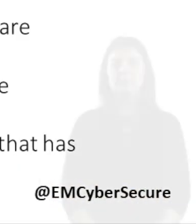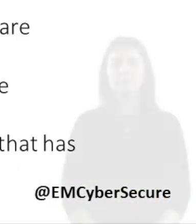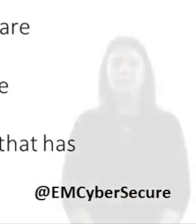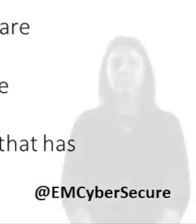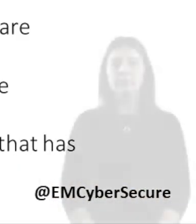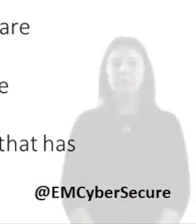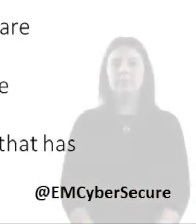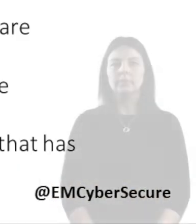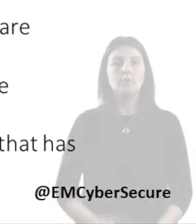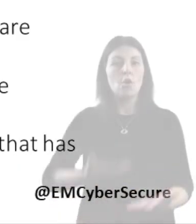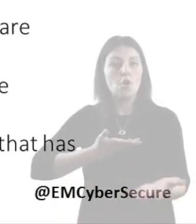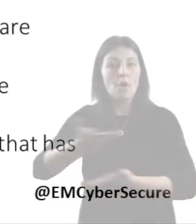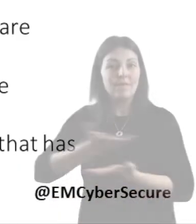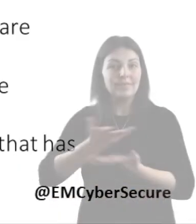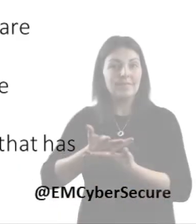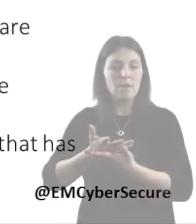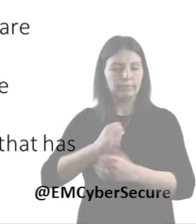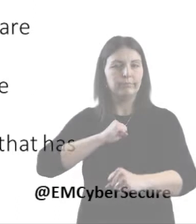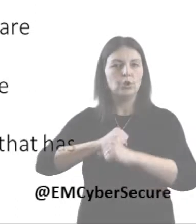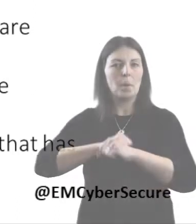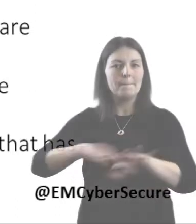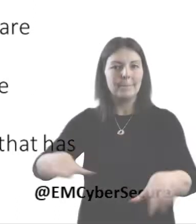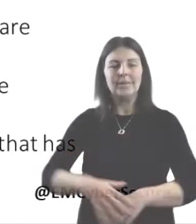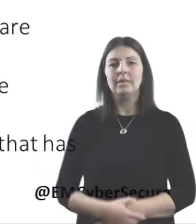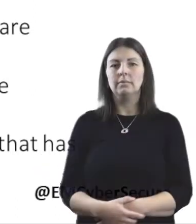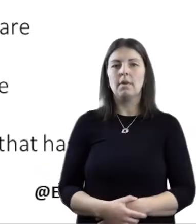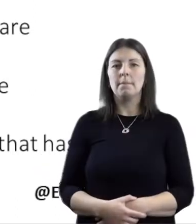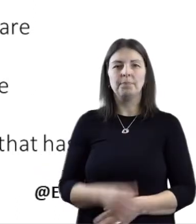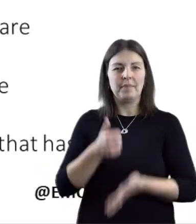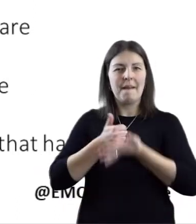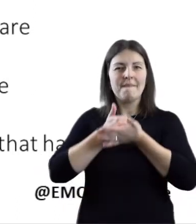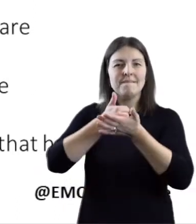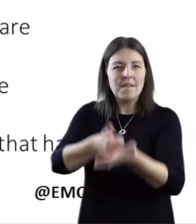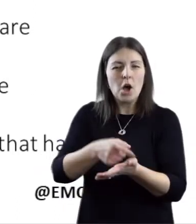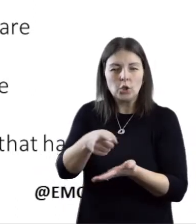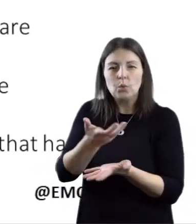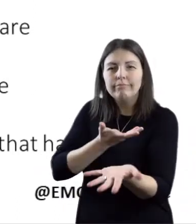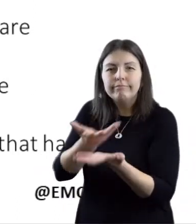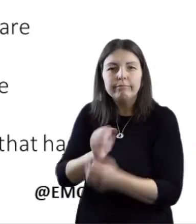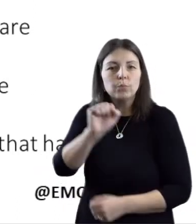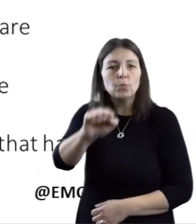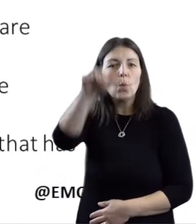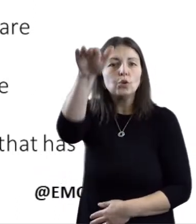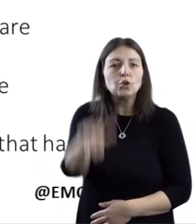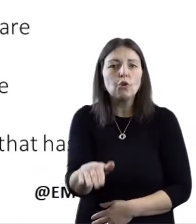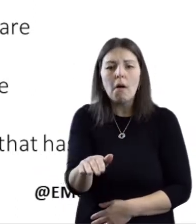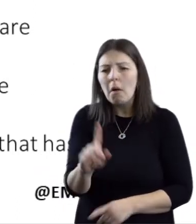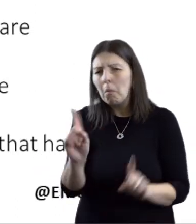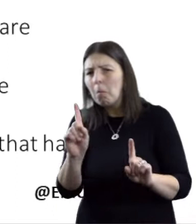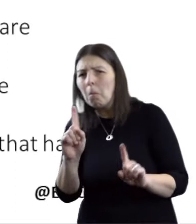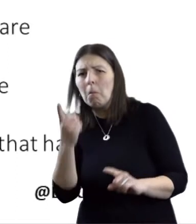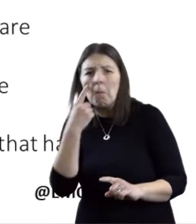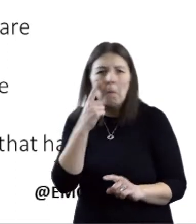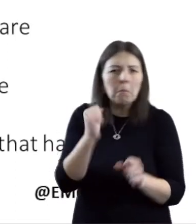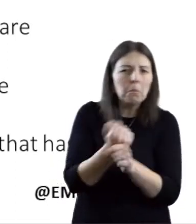We advise you to have some conversations with your child about what they are doing online and how long they are spending on it. This is not a telling off